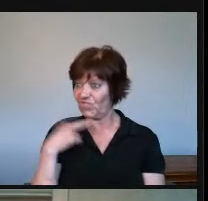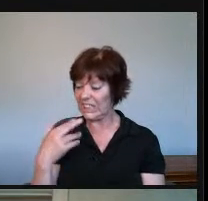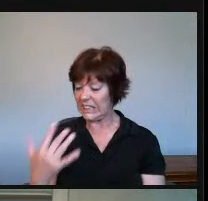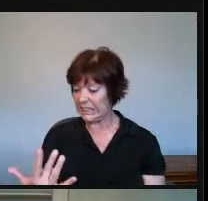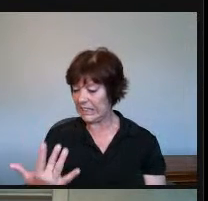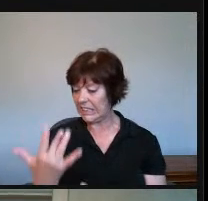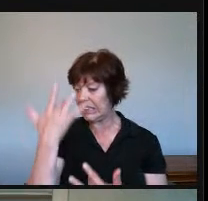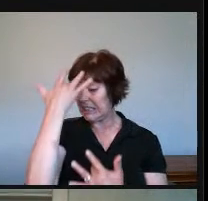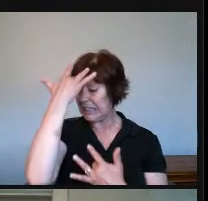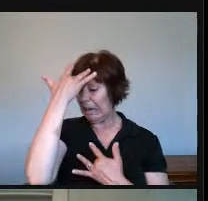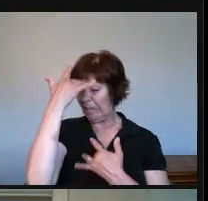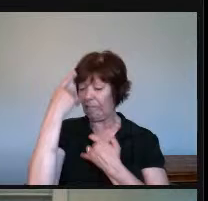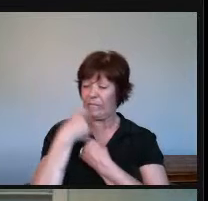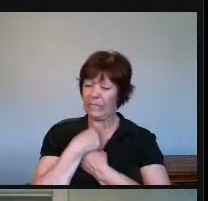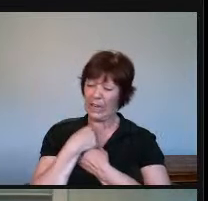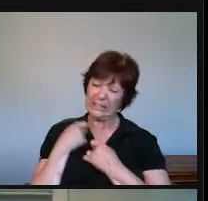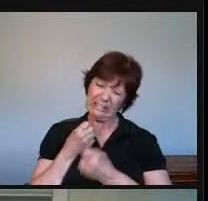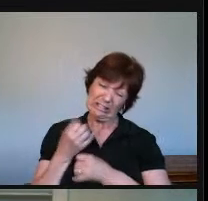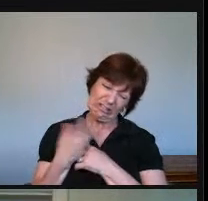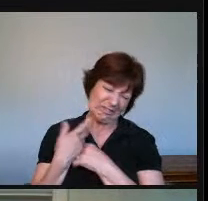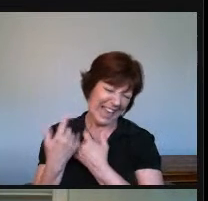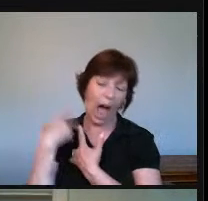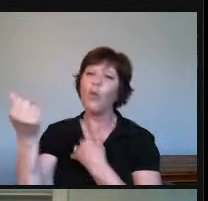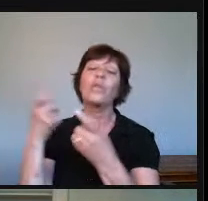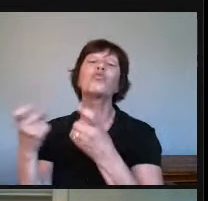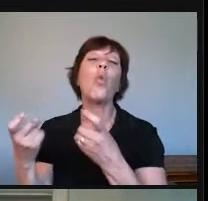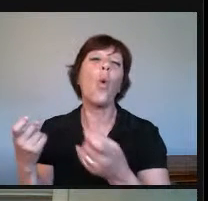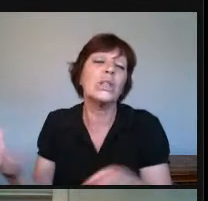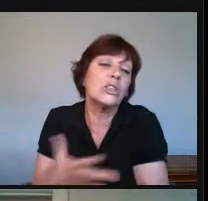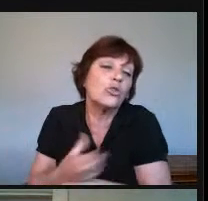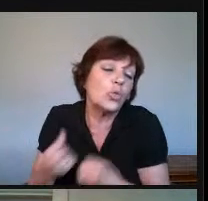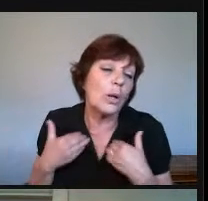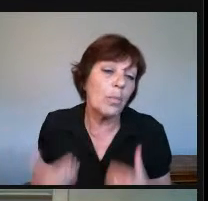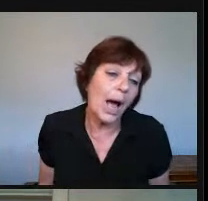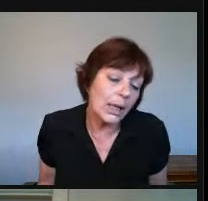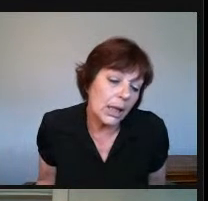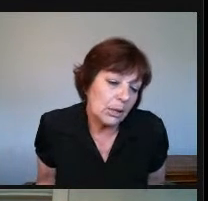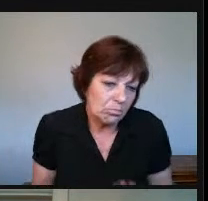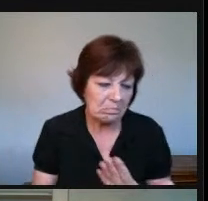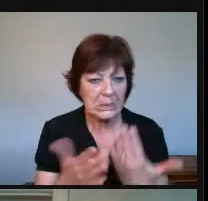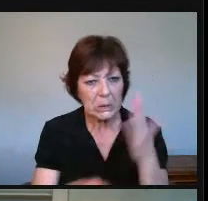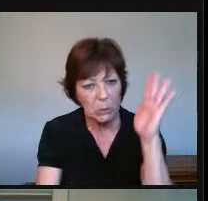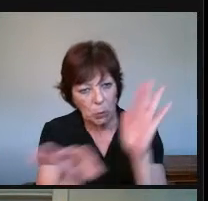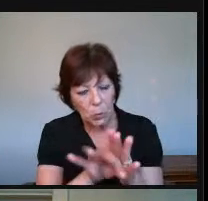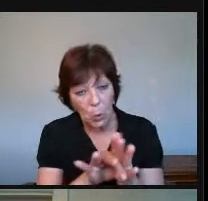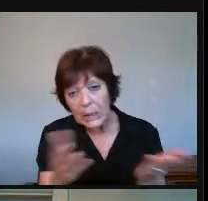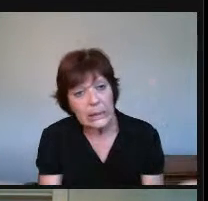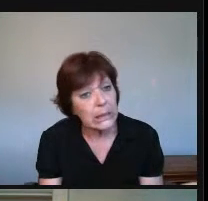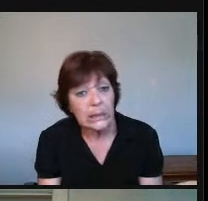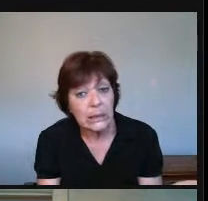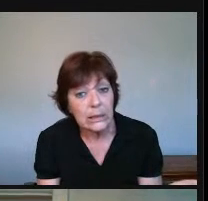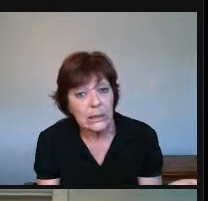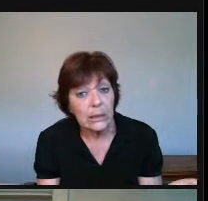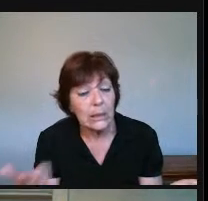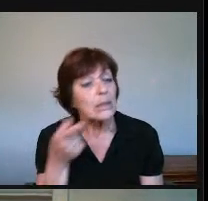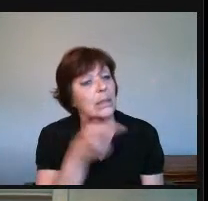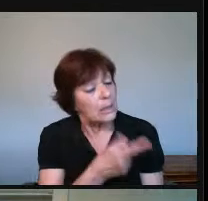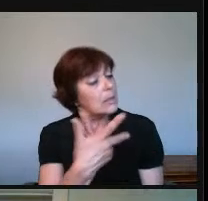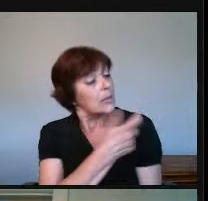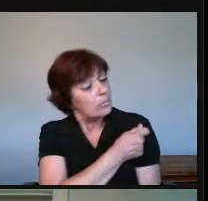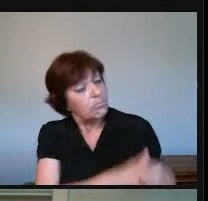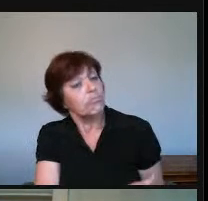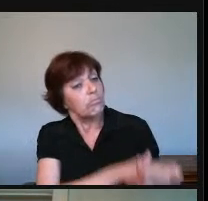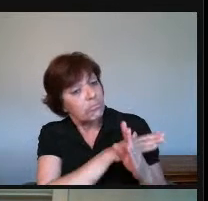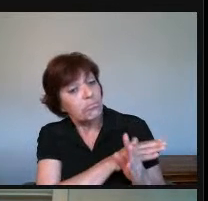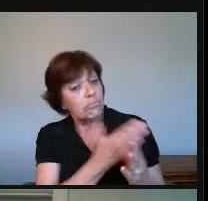from a virus that can destroy our bodies? I think that's a pretty from a physician's point of view, it's